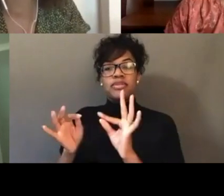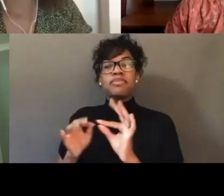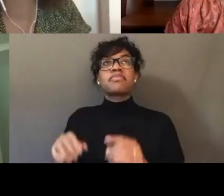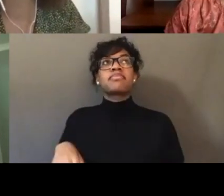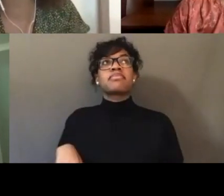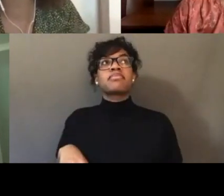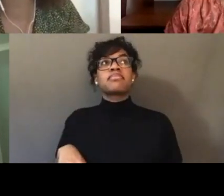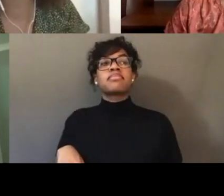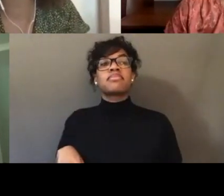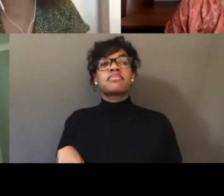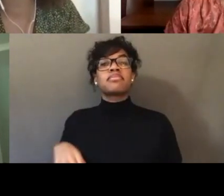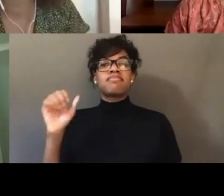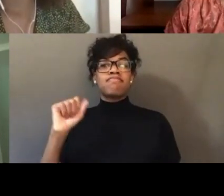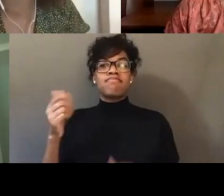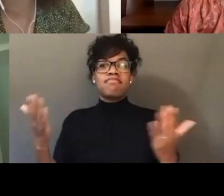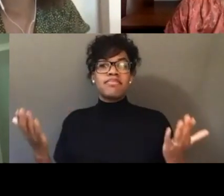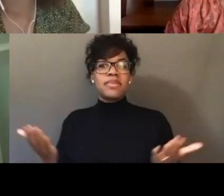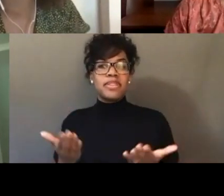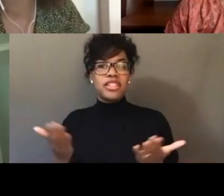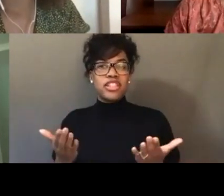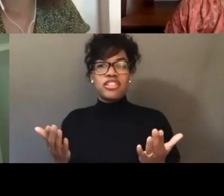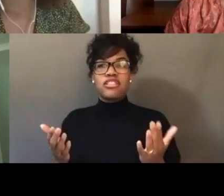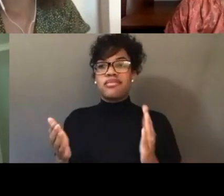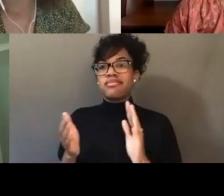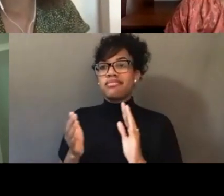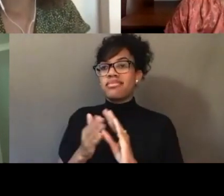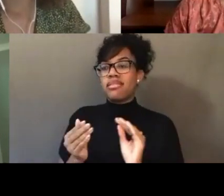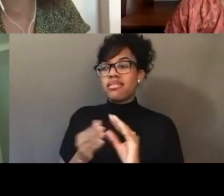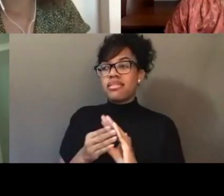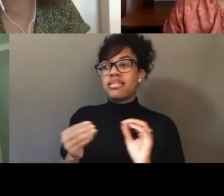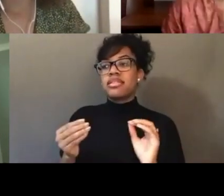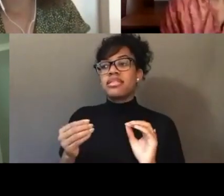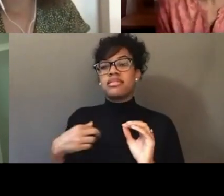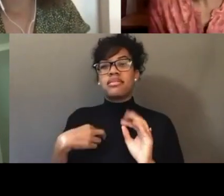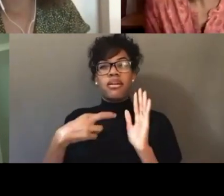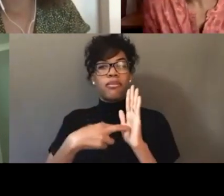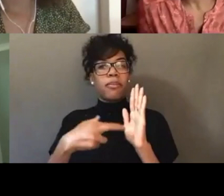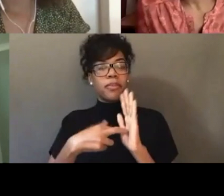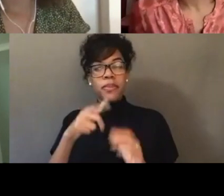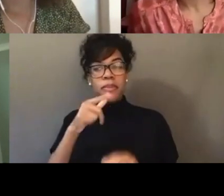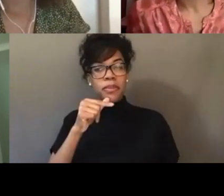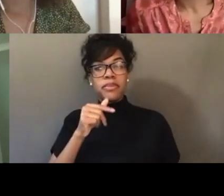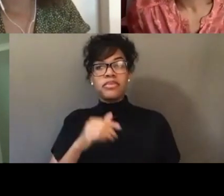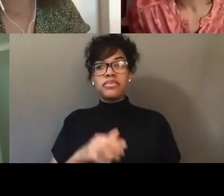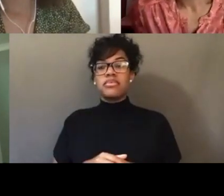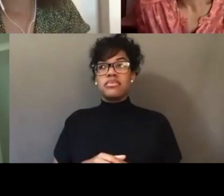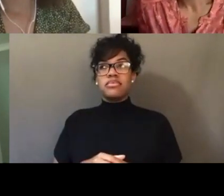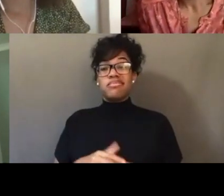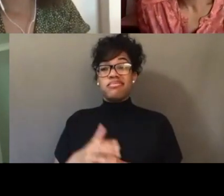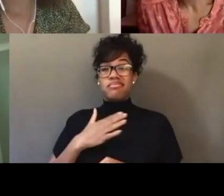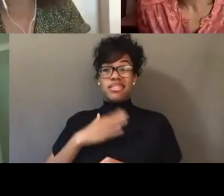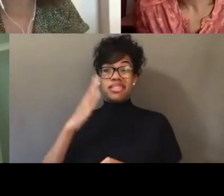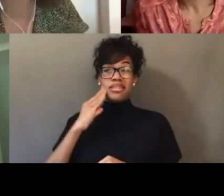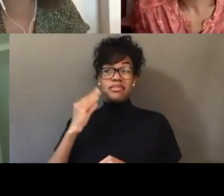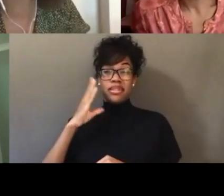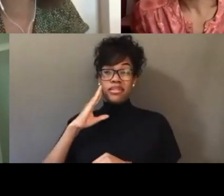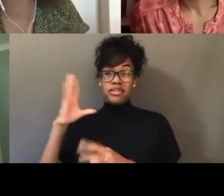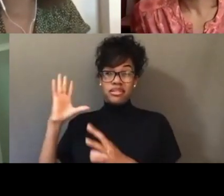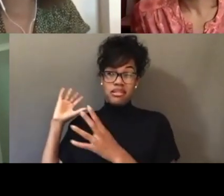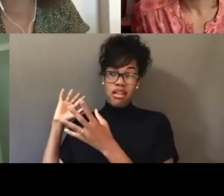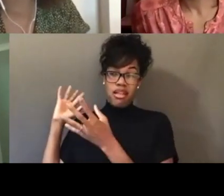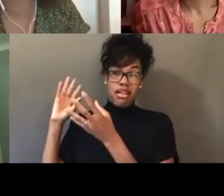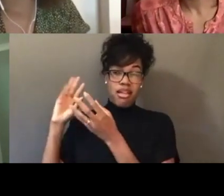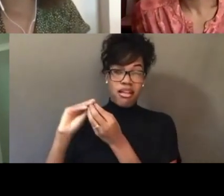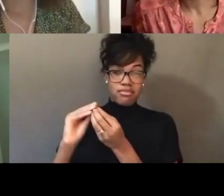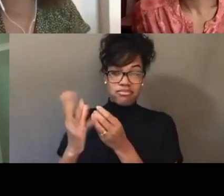of course I'm here speaking, again, I'm here representing all of the insights that I've gained over the years of organizing alongside